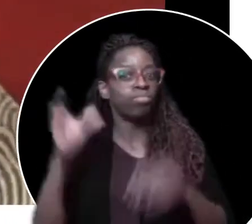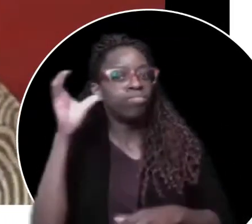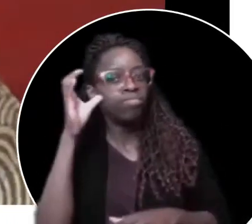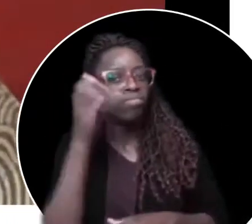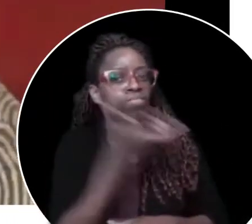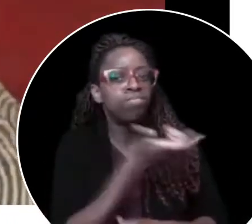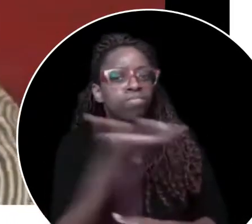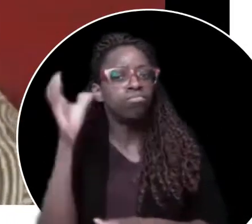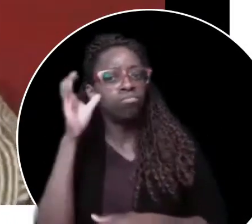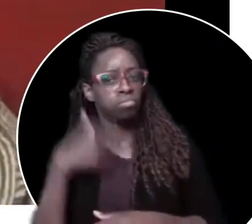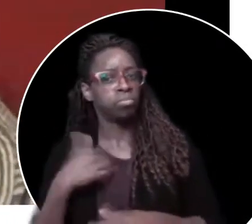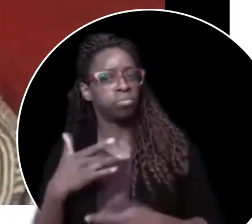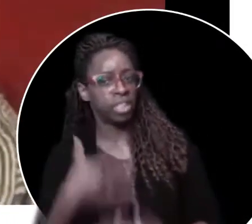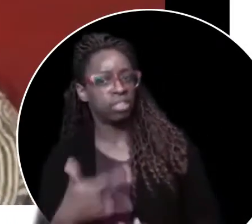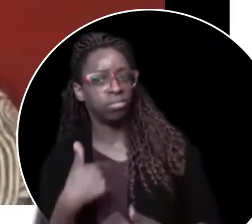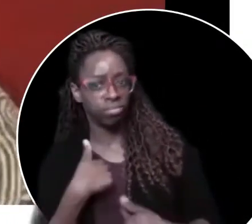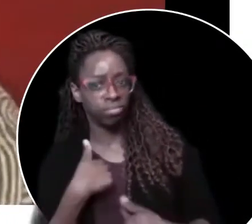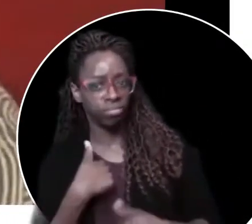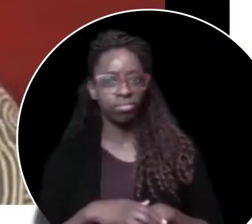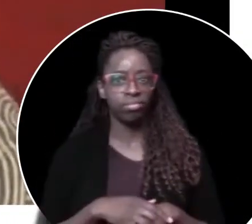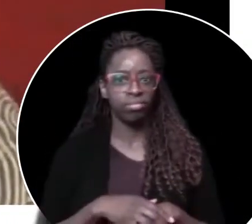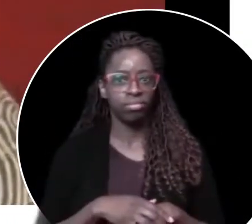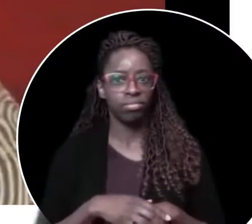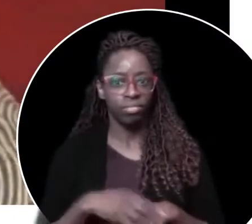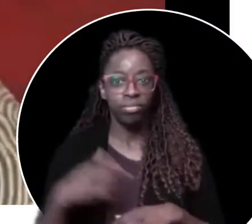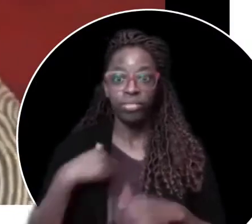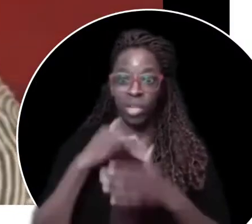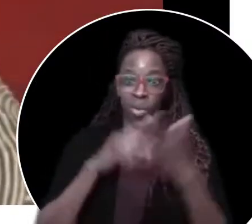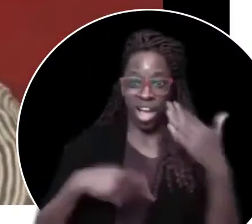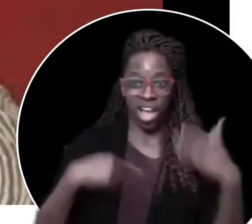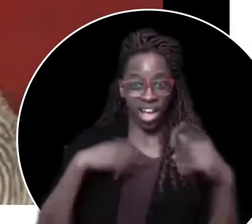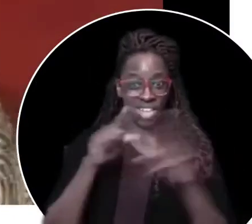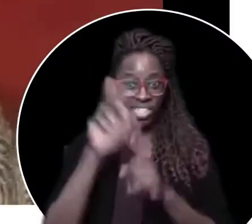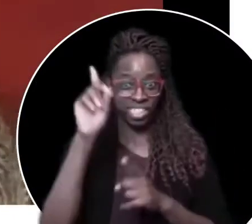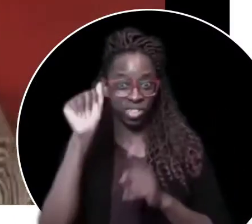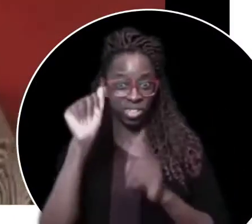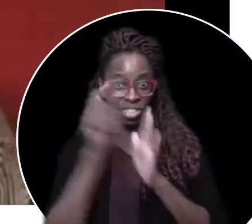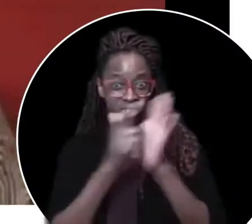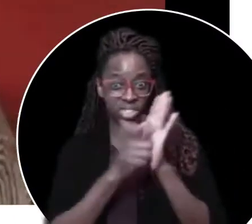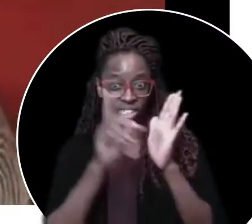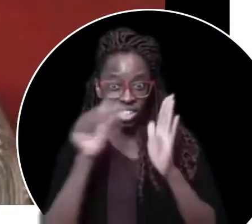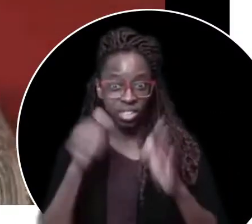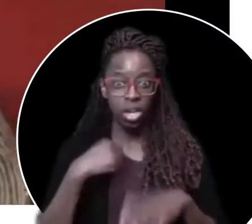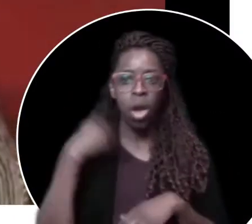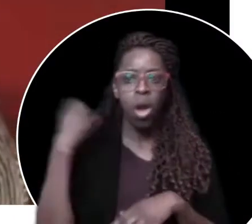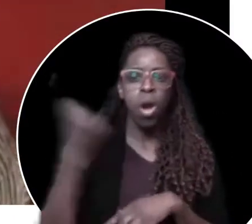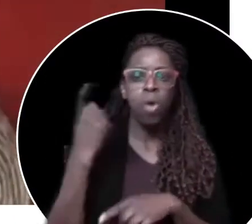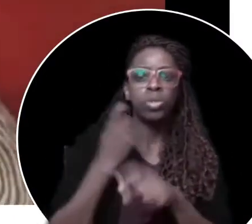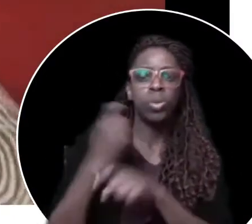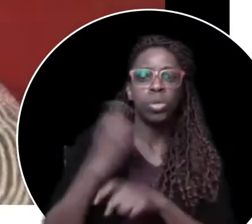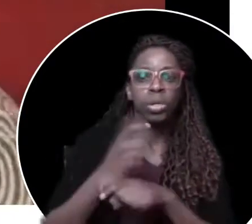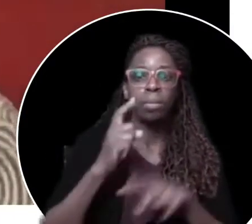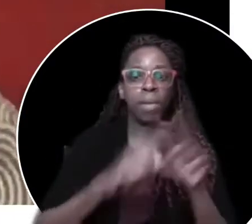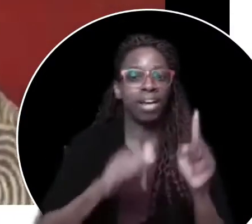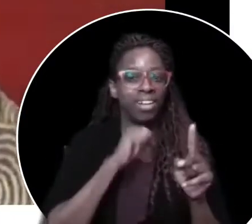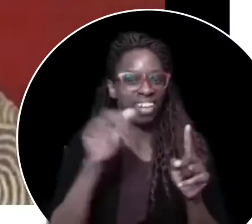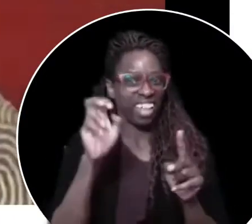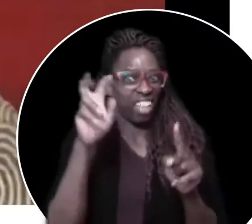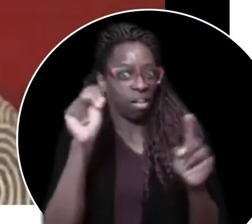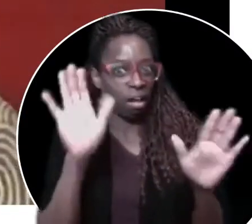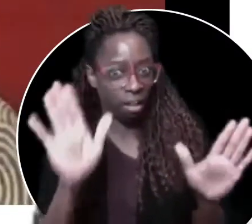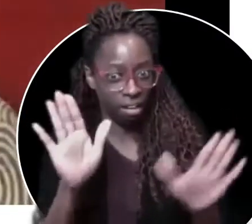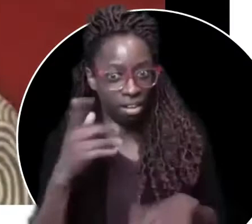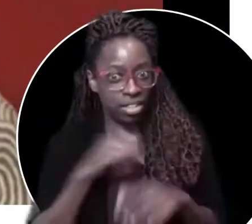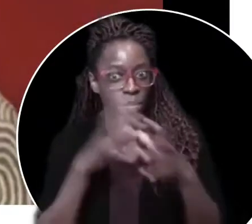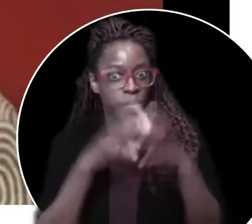at 12. Before that, I just listened. And I was raised in an